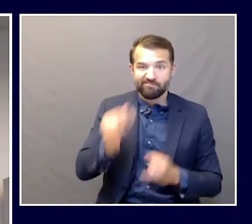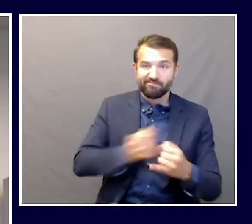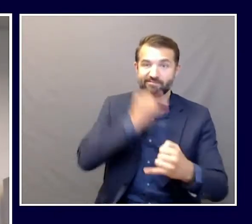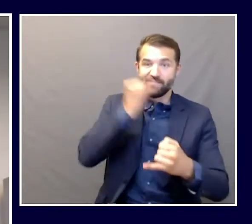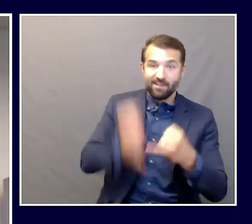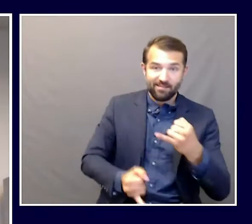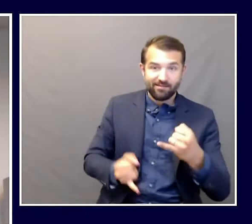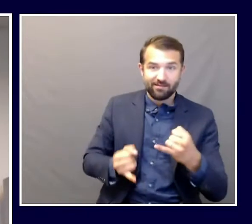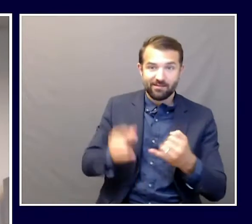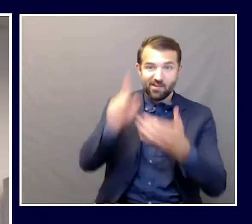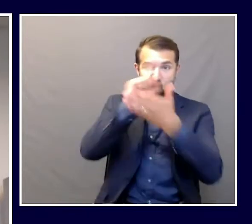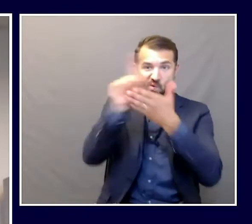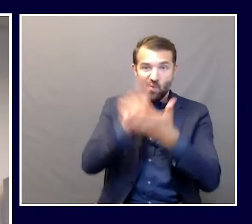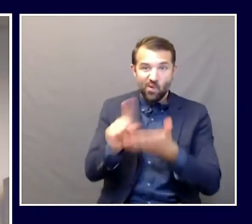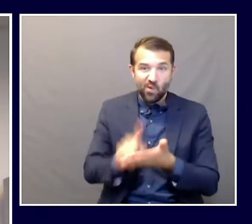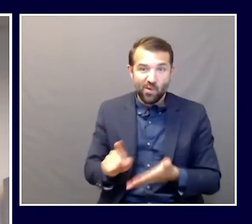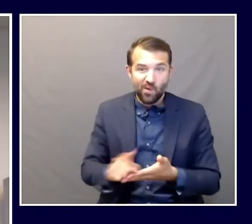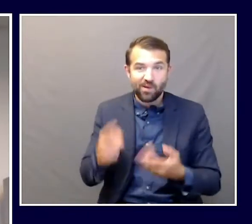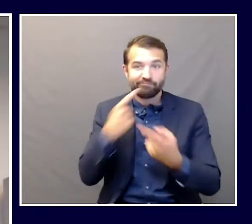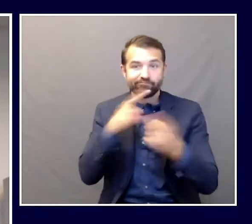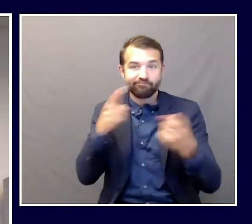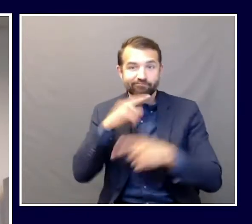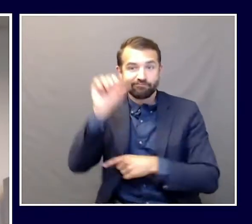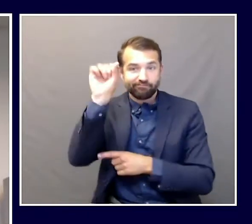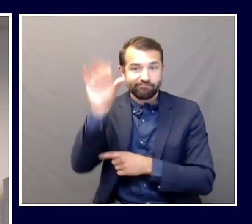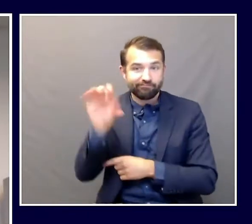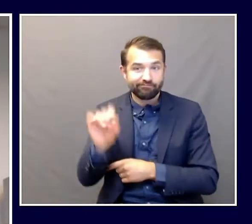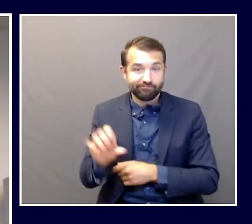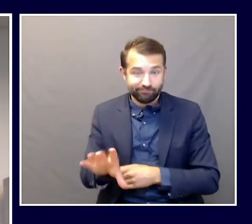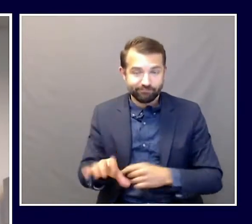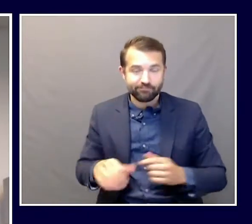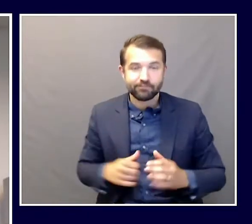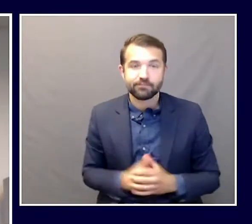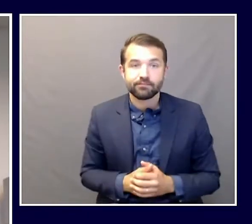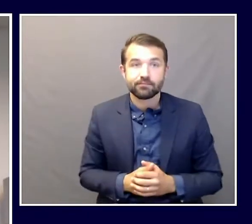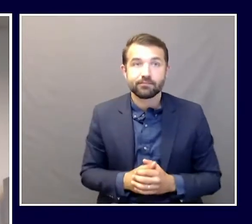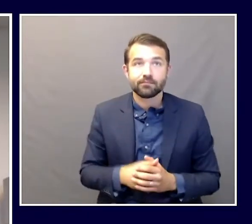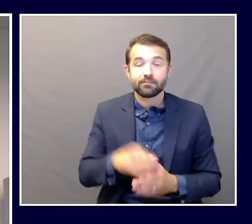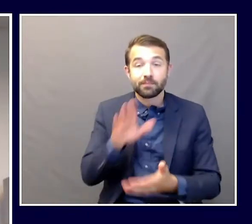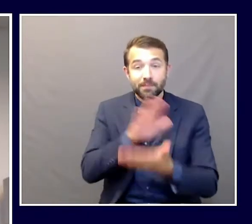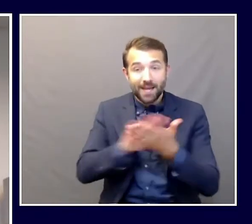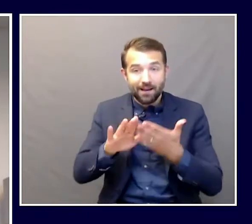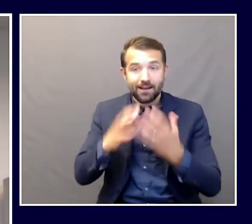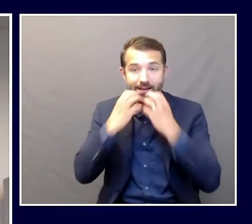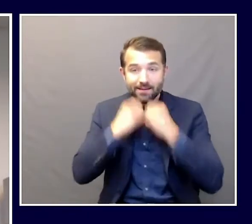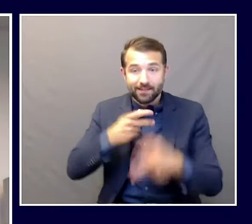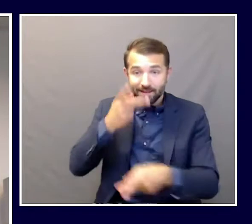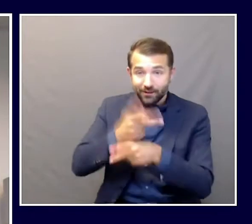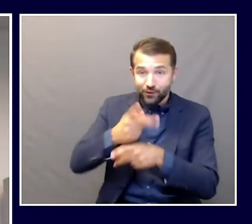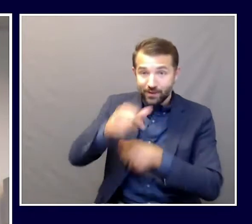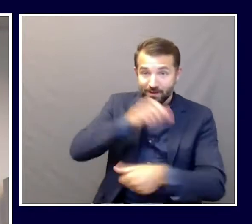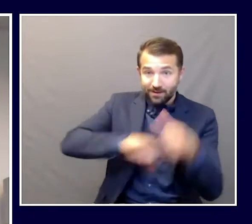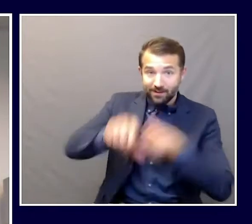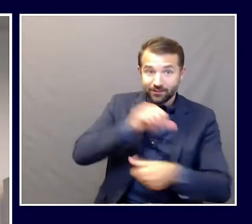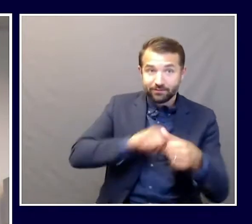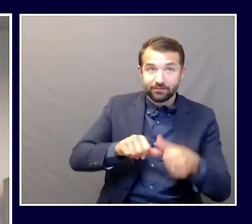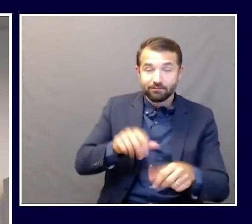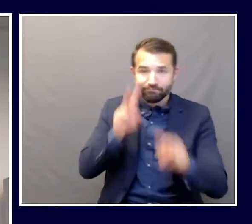briefing. Until then, as always, please be kind and take care of one another. I'll look forward to chatting with everyone soon.